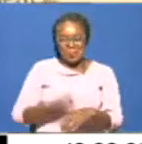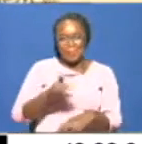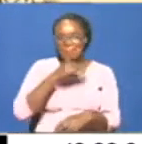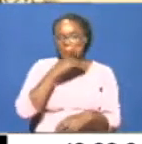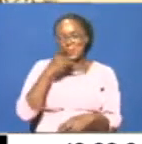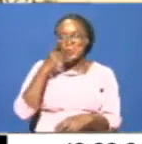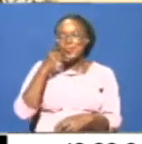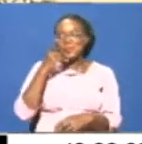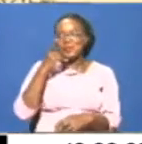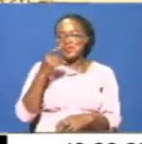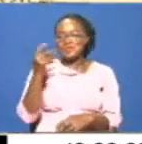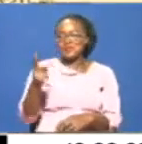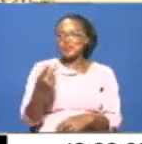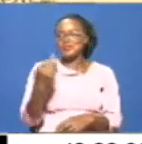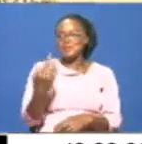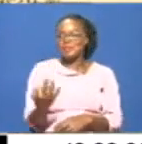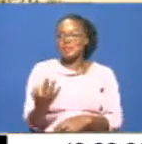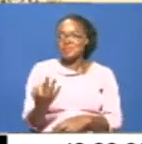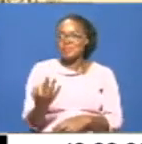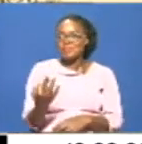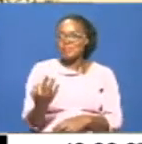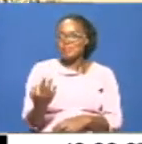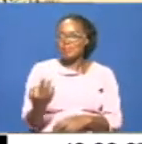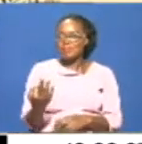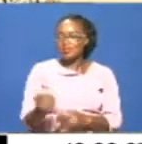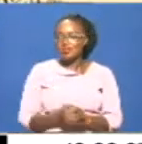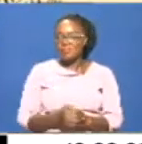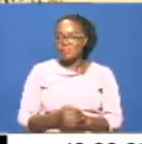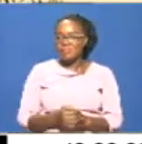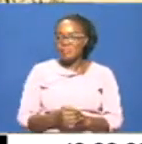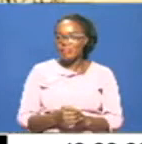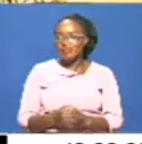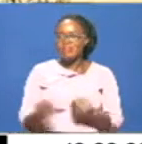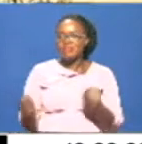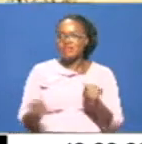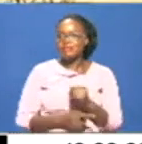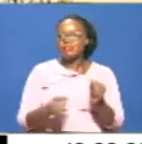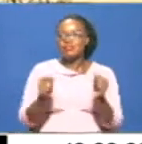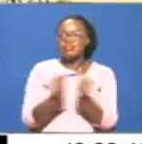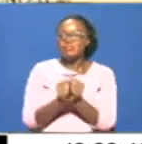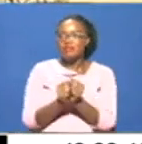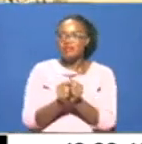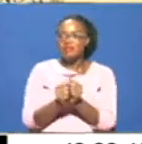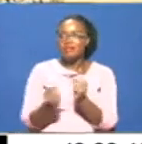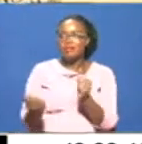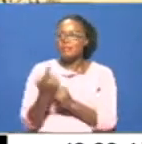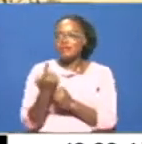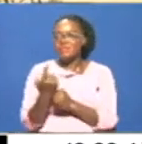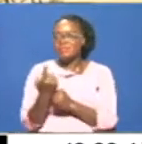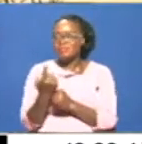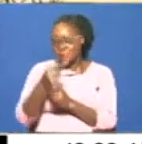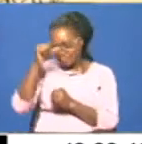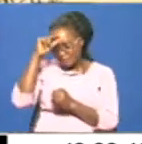in 23 ASAL counties. In the month of October and November, the government